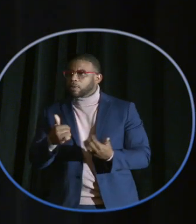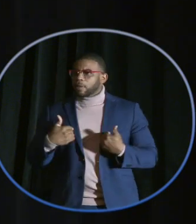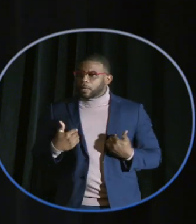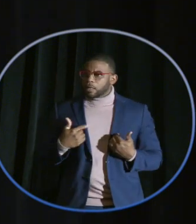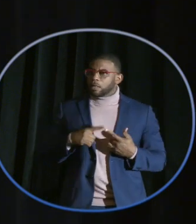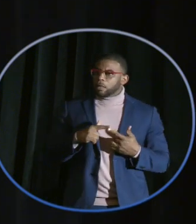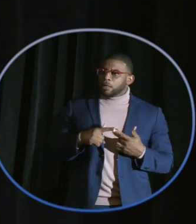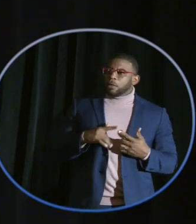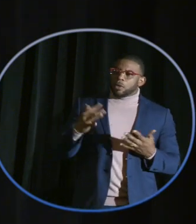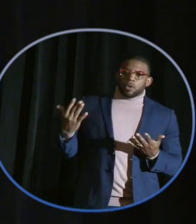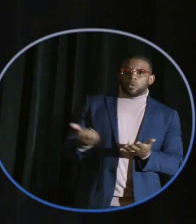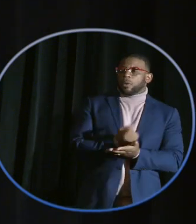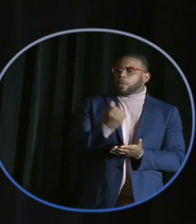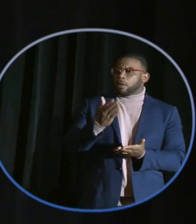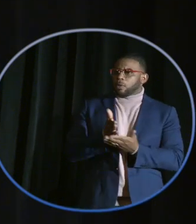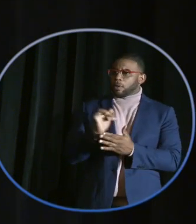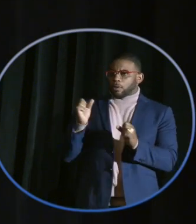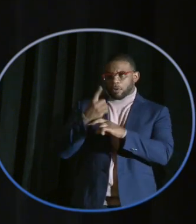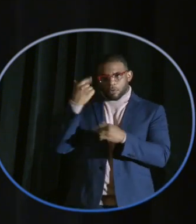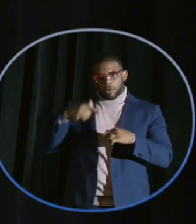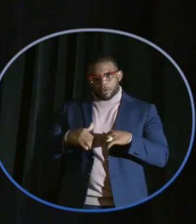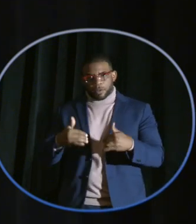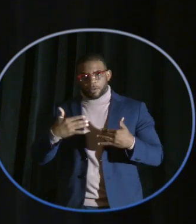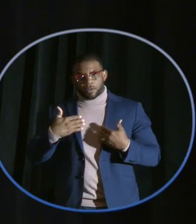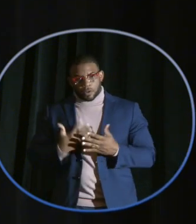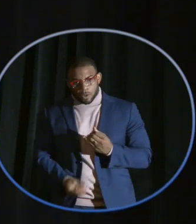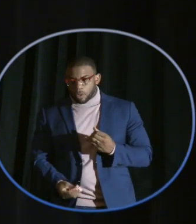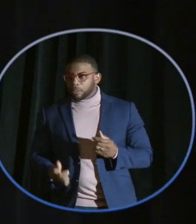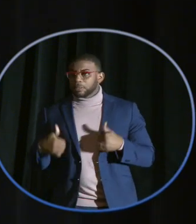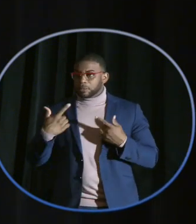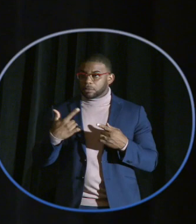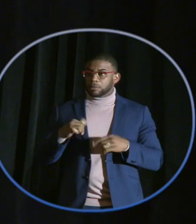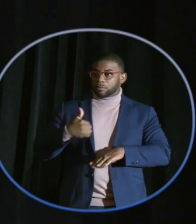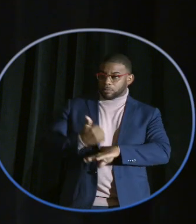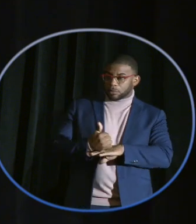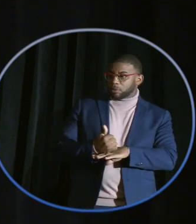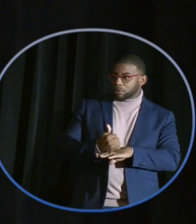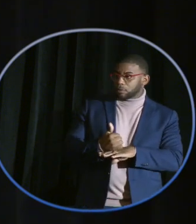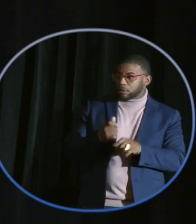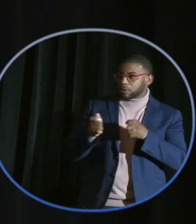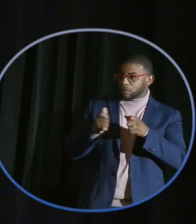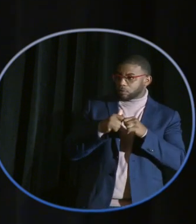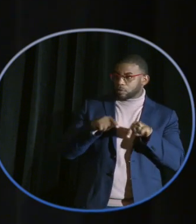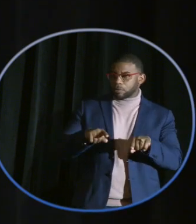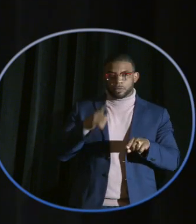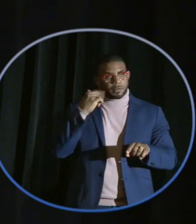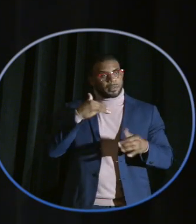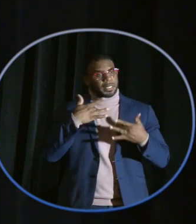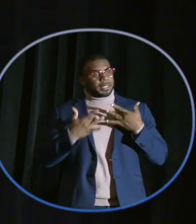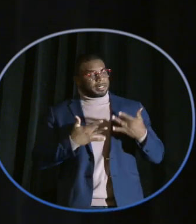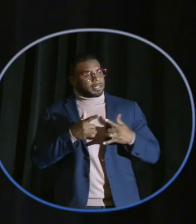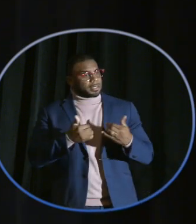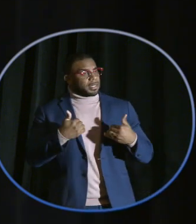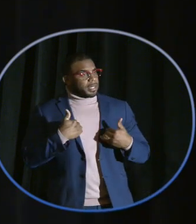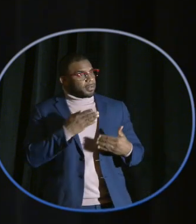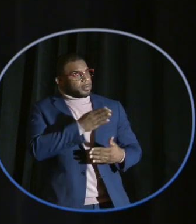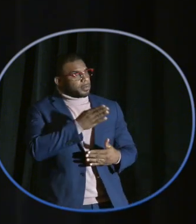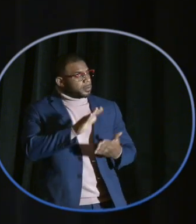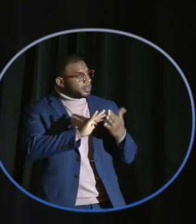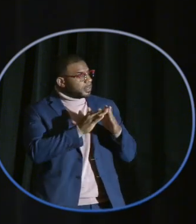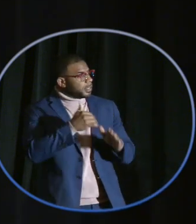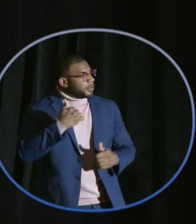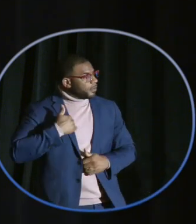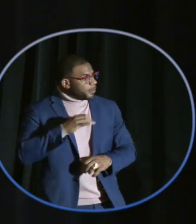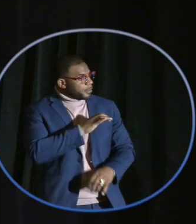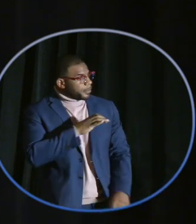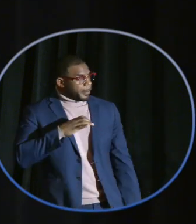have and to reclaim the rights that they fought for us that we have lost since they have been doing this work. So we are excited to have the Baltimore City